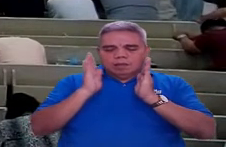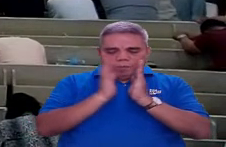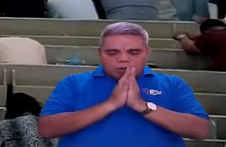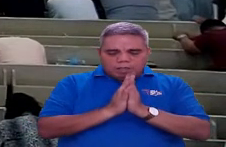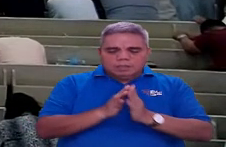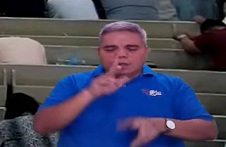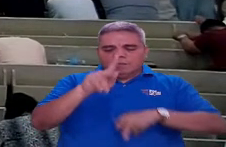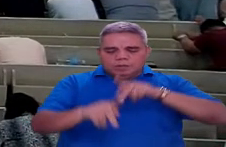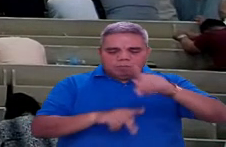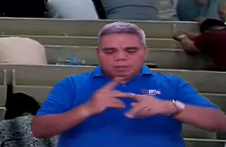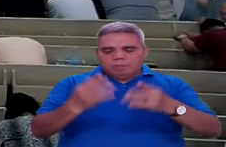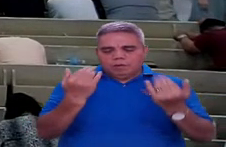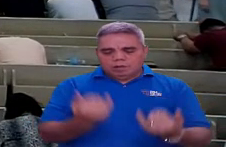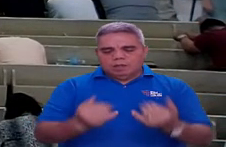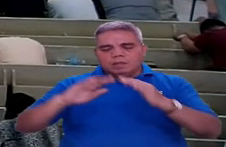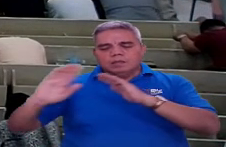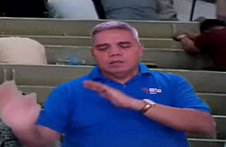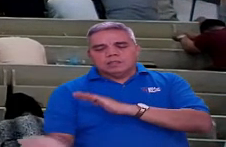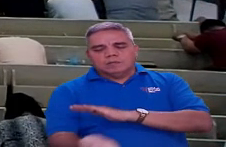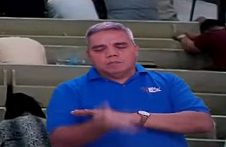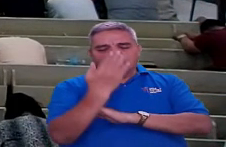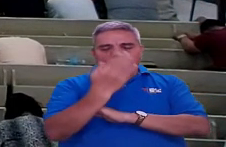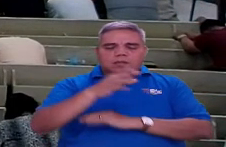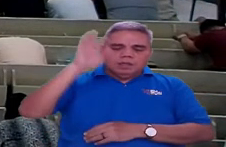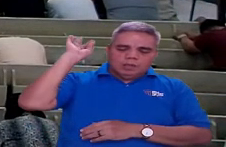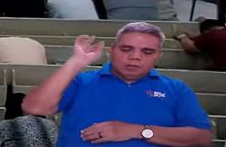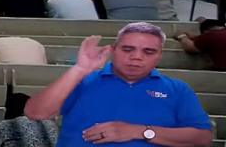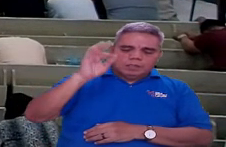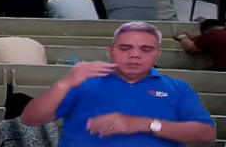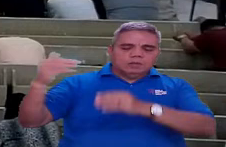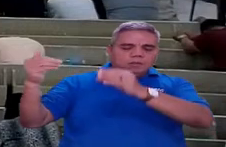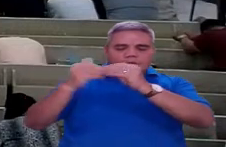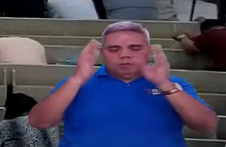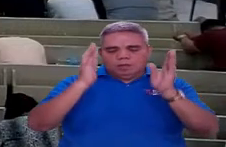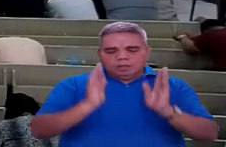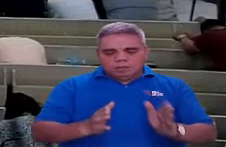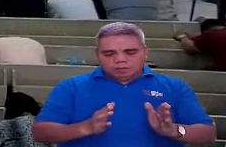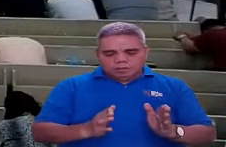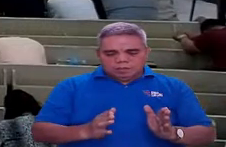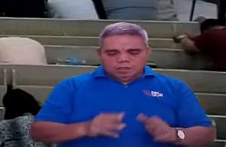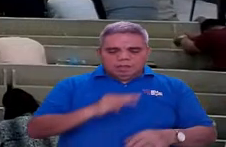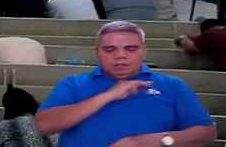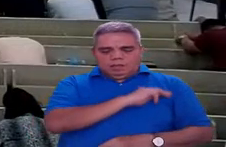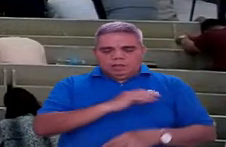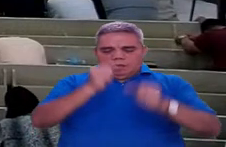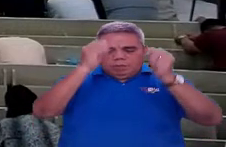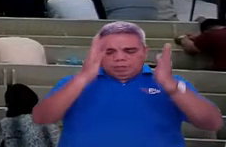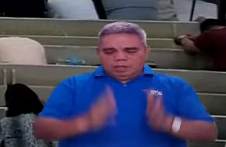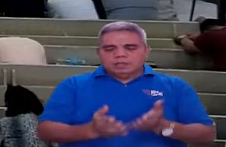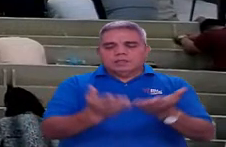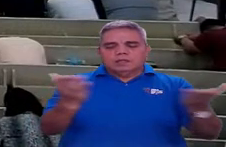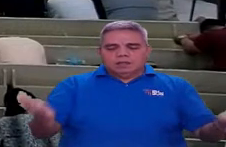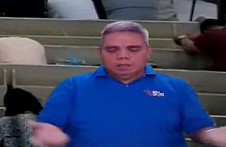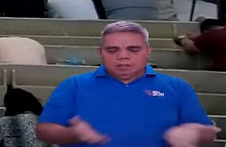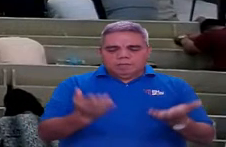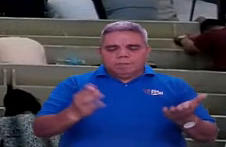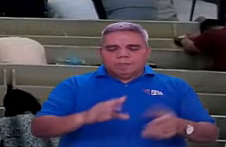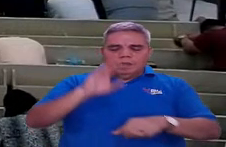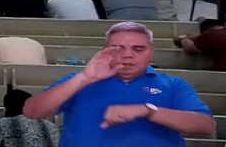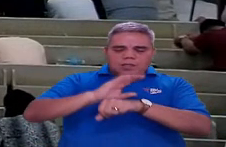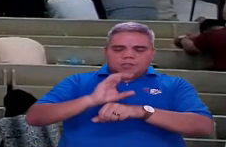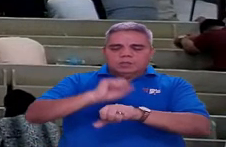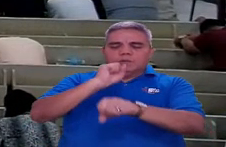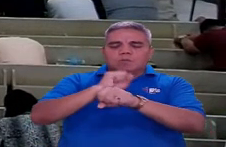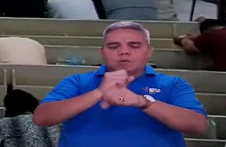prayers of your people this morning, your pastors, your leaders, the missionaries that are here, the